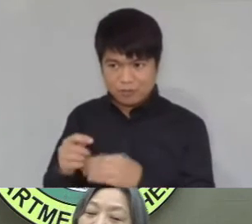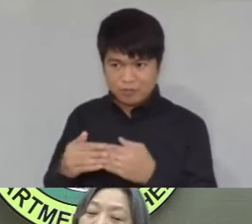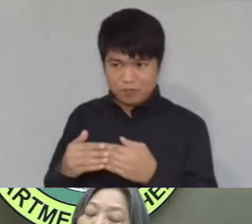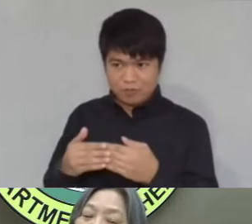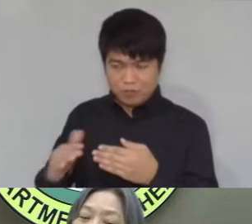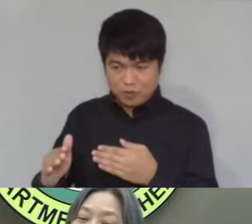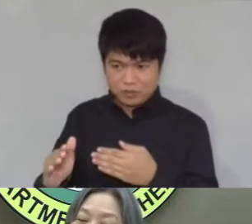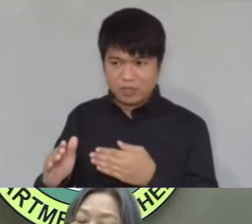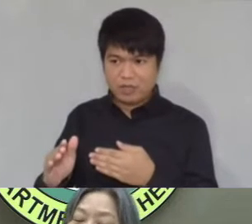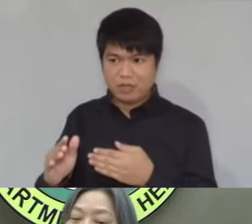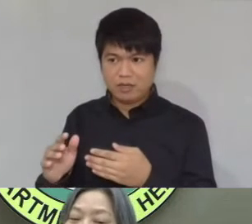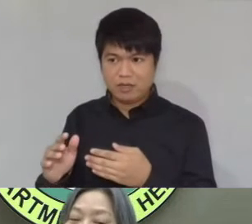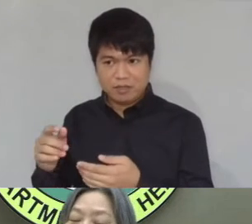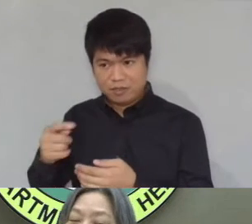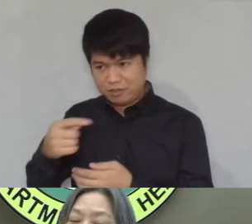postgraduate internship,